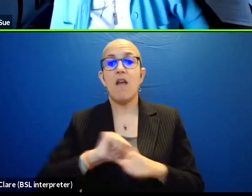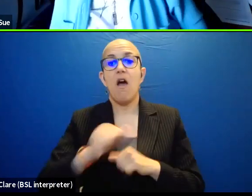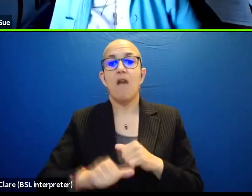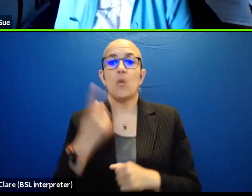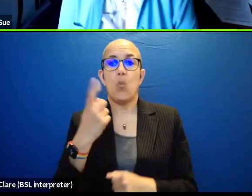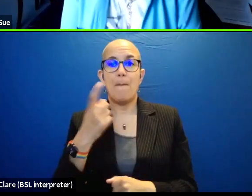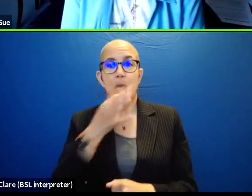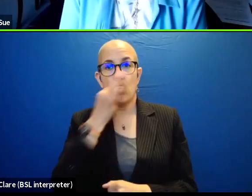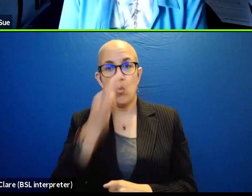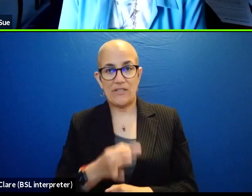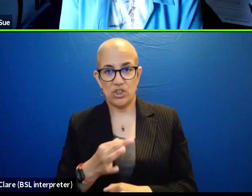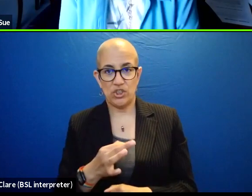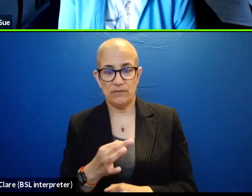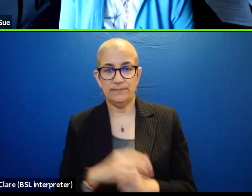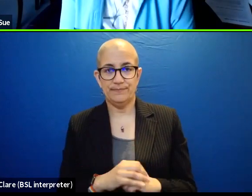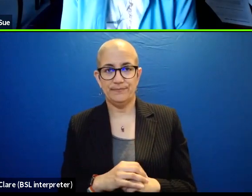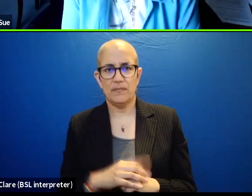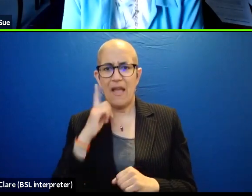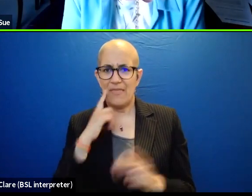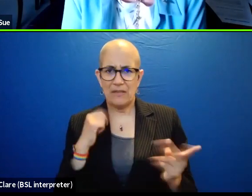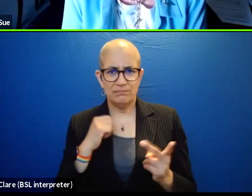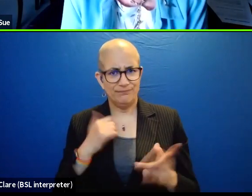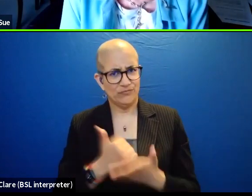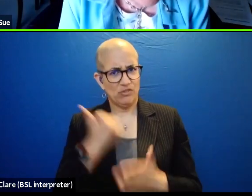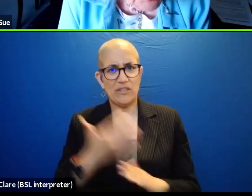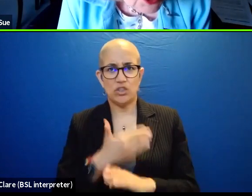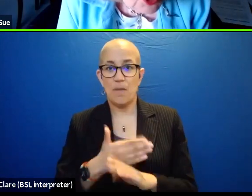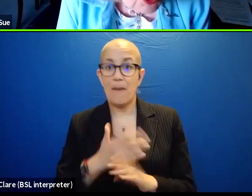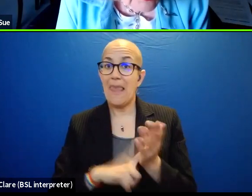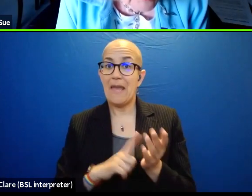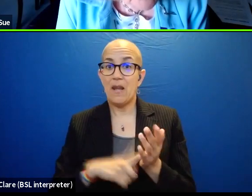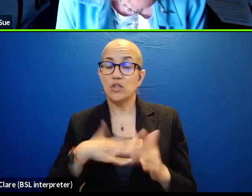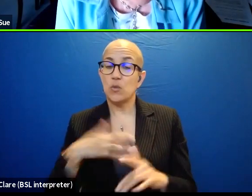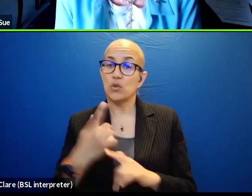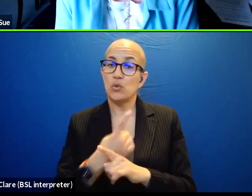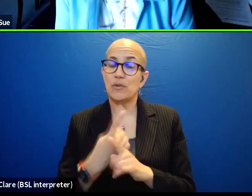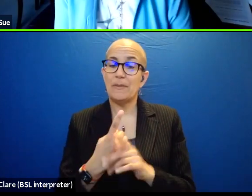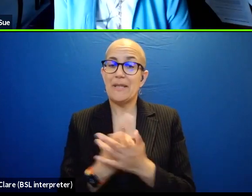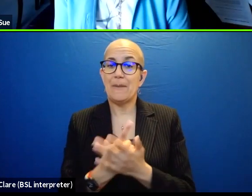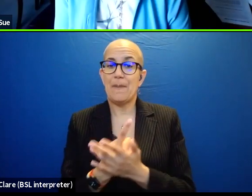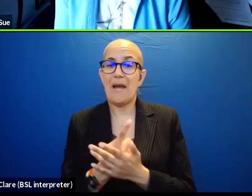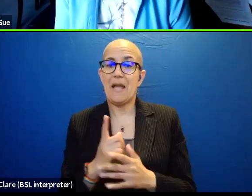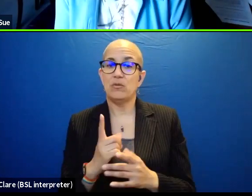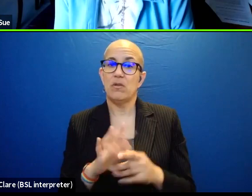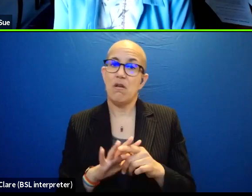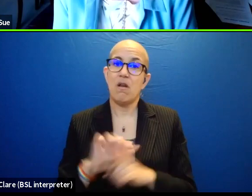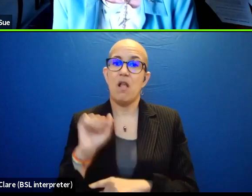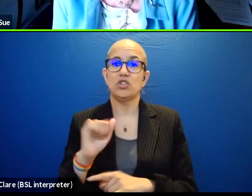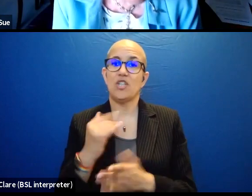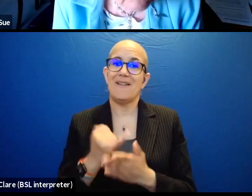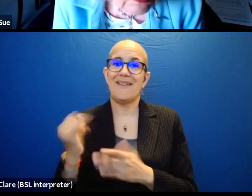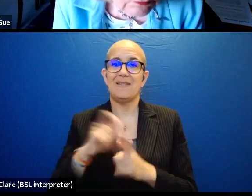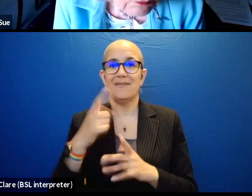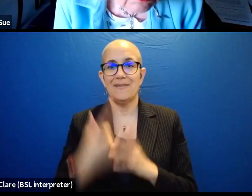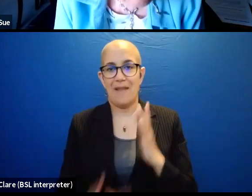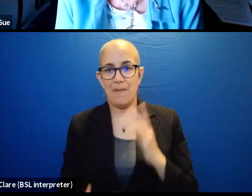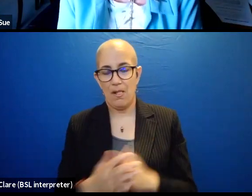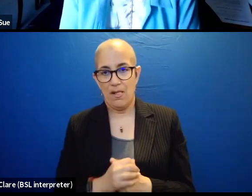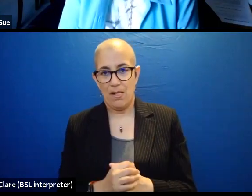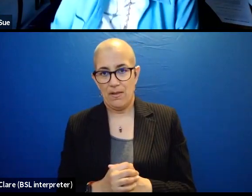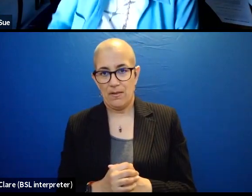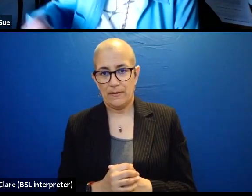we... because I think you've done a grand job. Leila, would you like to speak on the culture against disabled people? I would. Thank you,